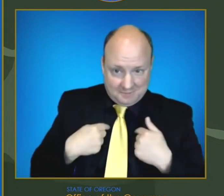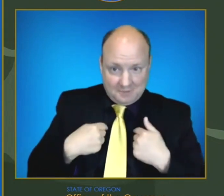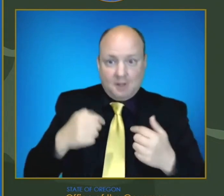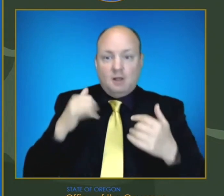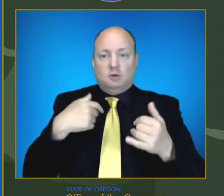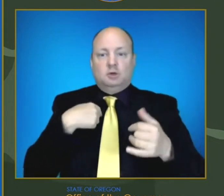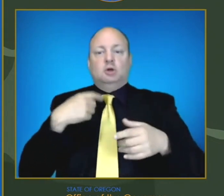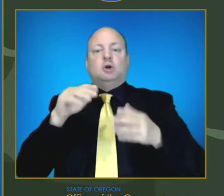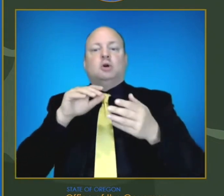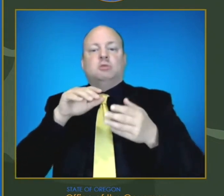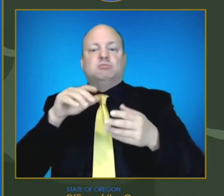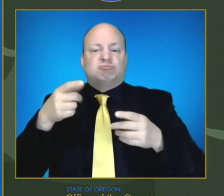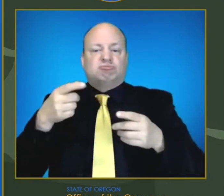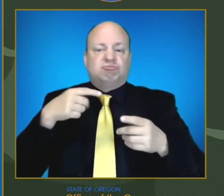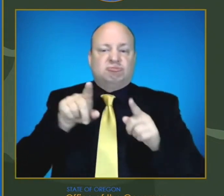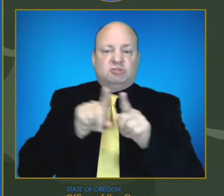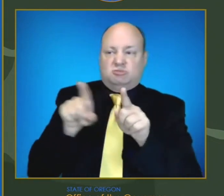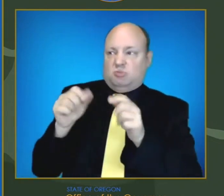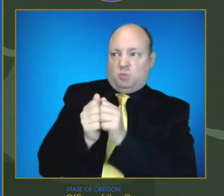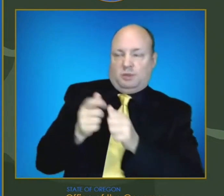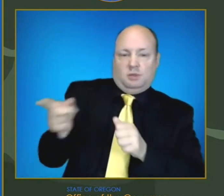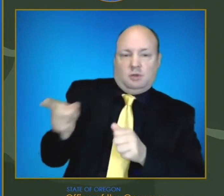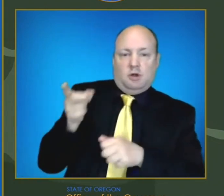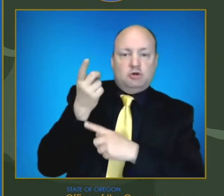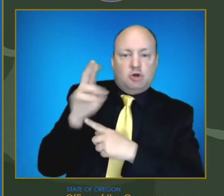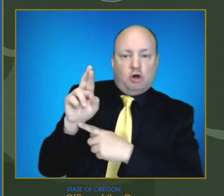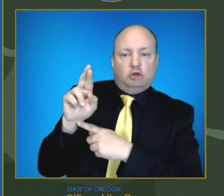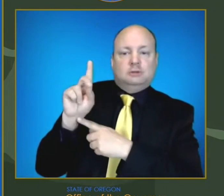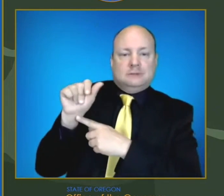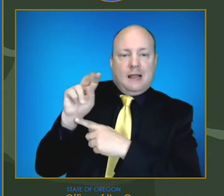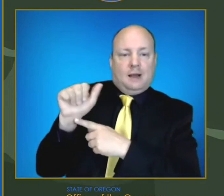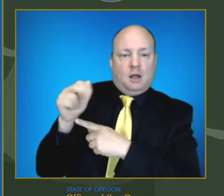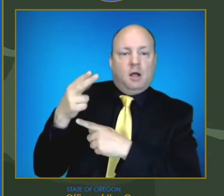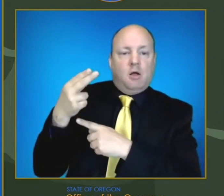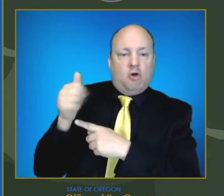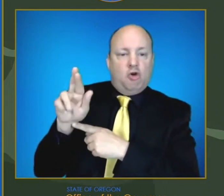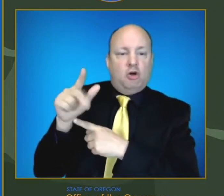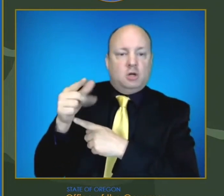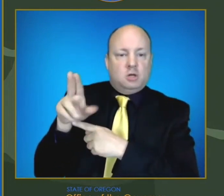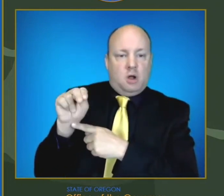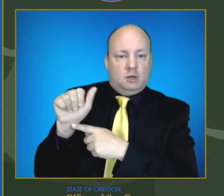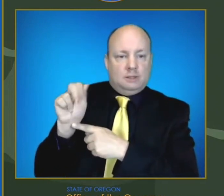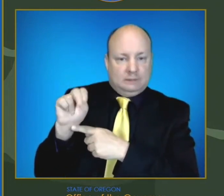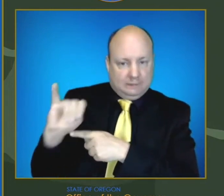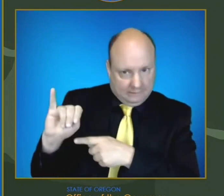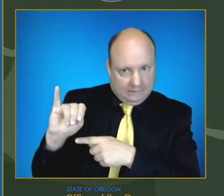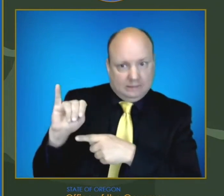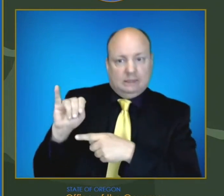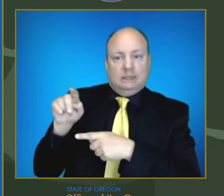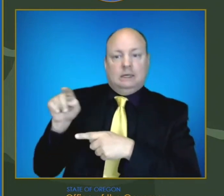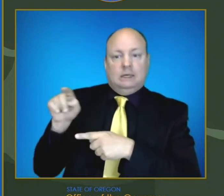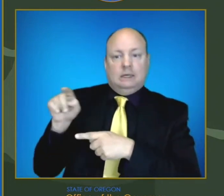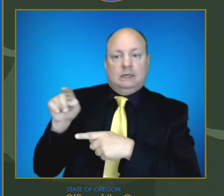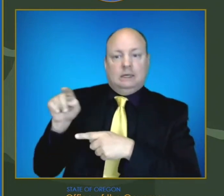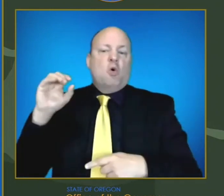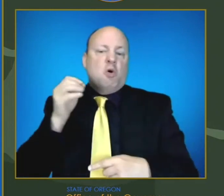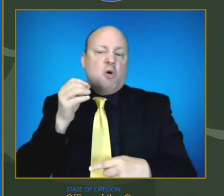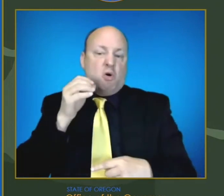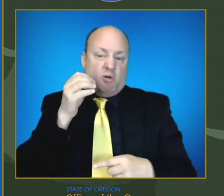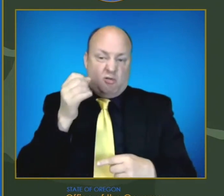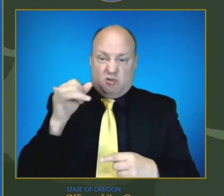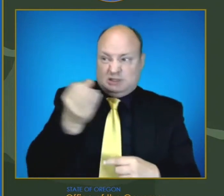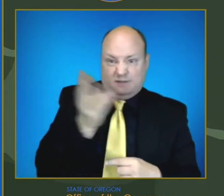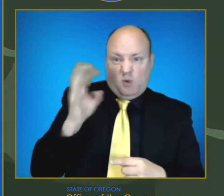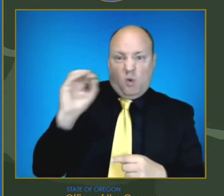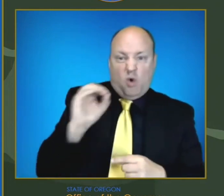Officer. As we get ready to see the first counties in Oregon move to low risk after they reach the 65% vaccination target, I want to